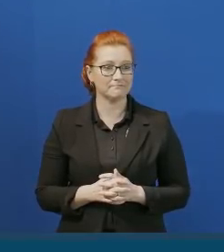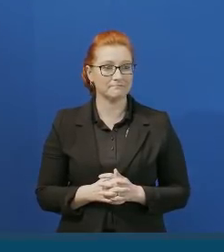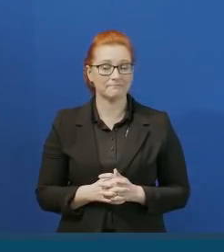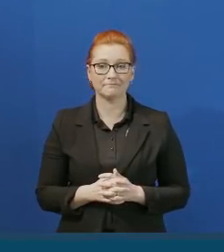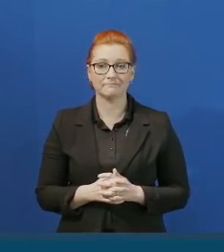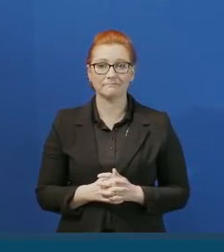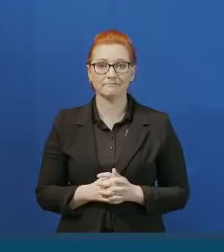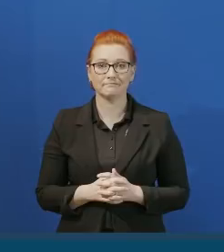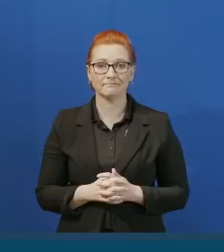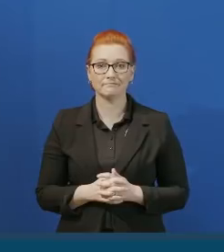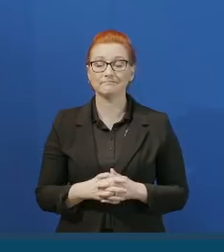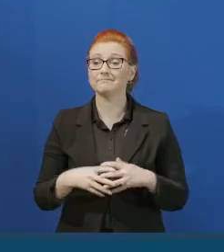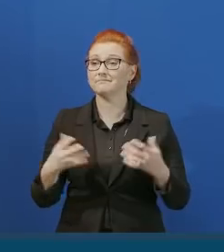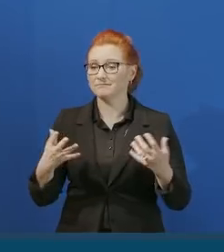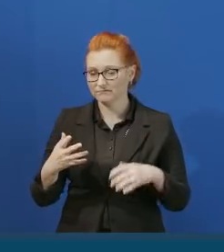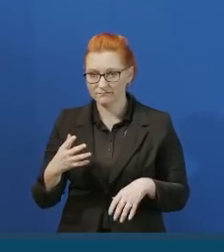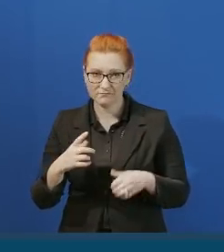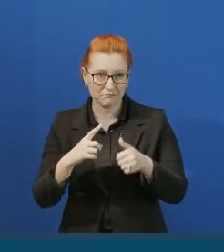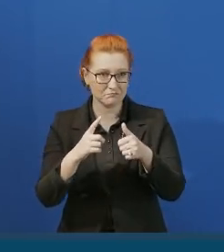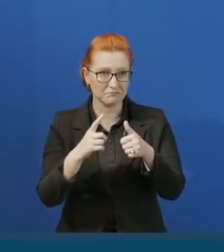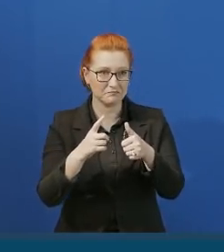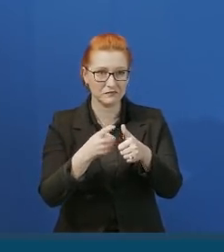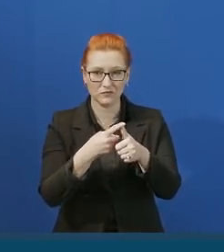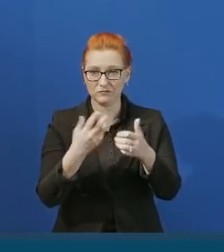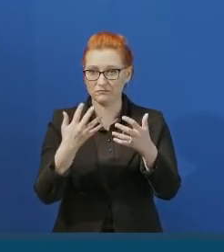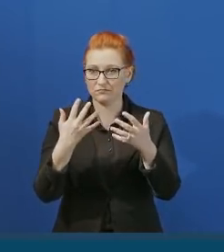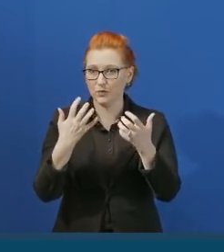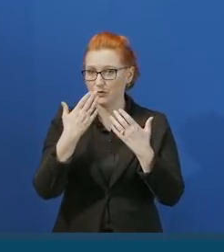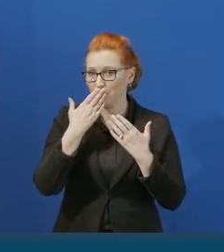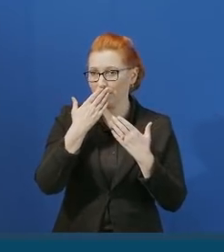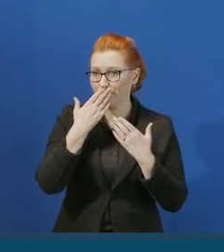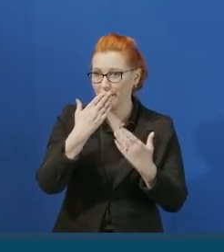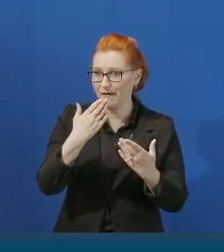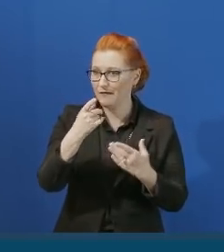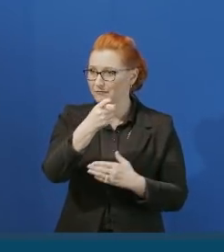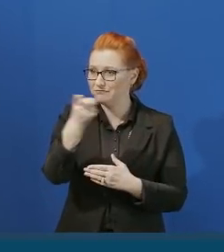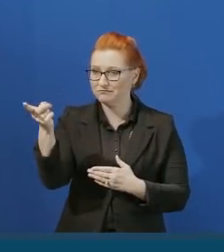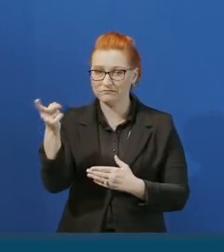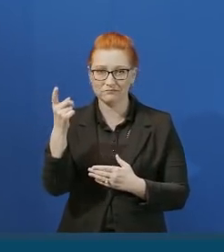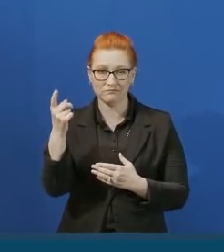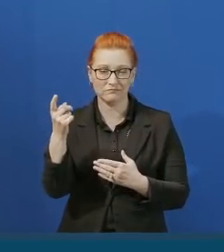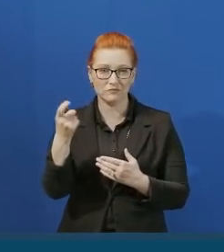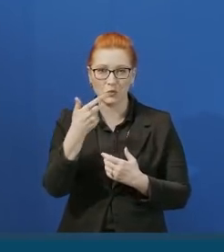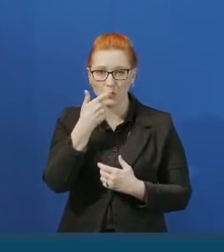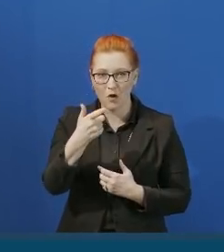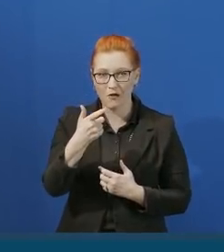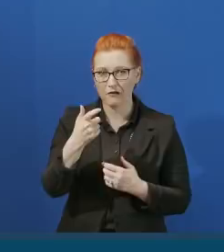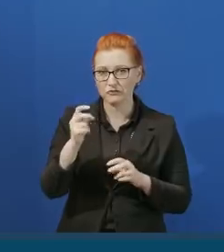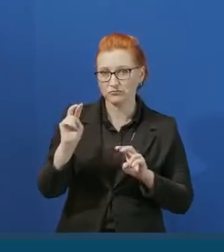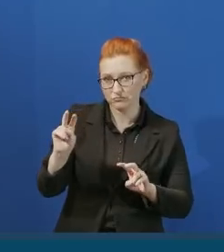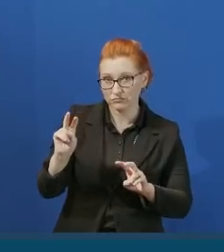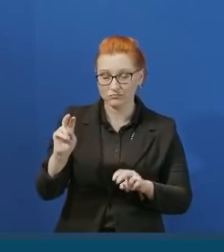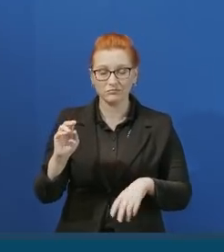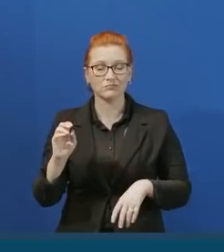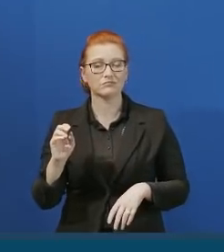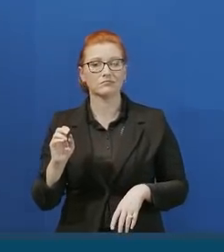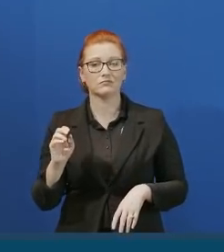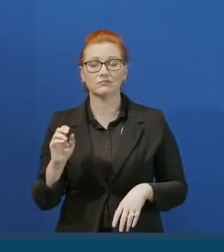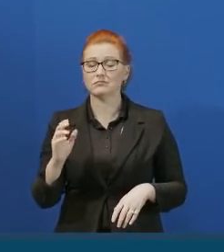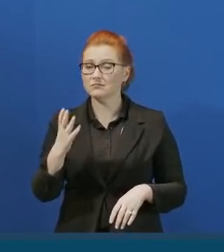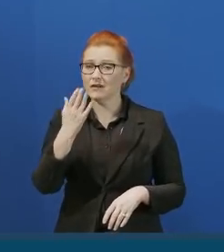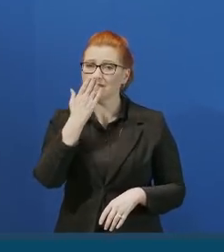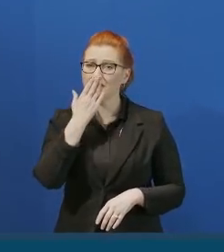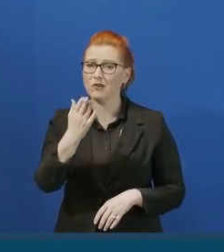Let me begin by just saying thank you all for being here. I want to also say thank you all to all